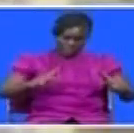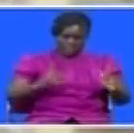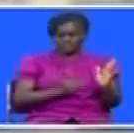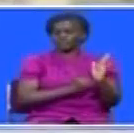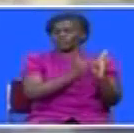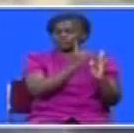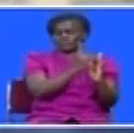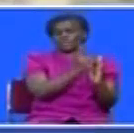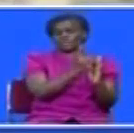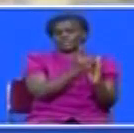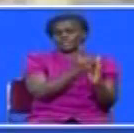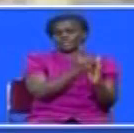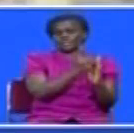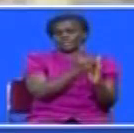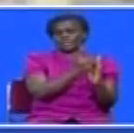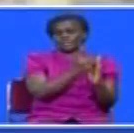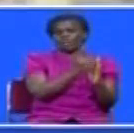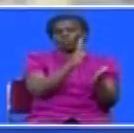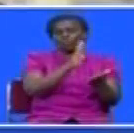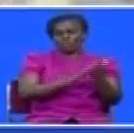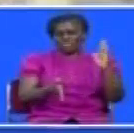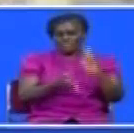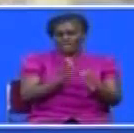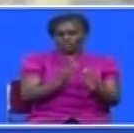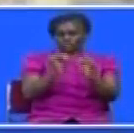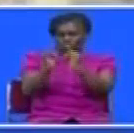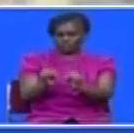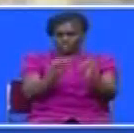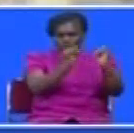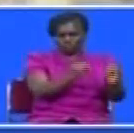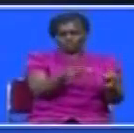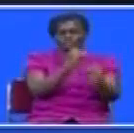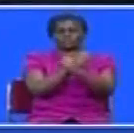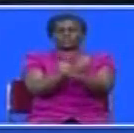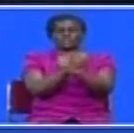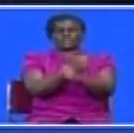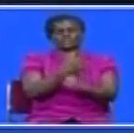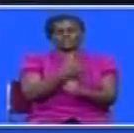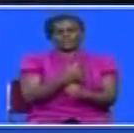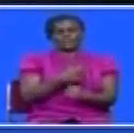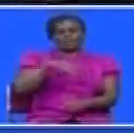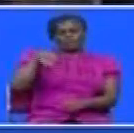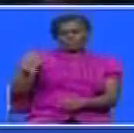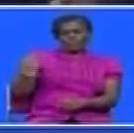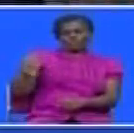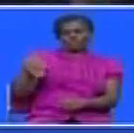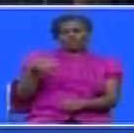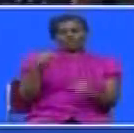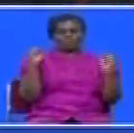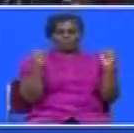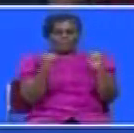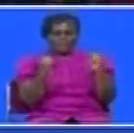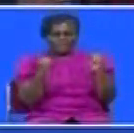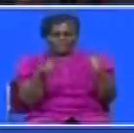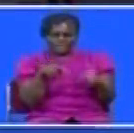development in any meaningful way unless individuals and their rights are protected. Polio, malaria, hepatitis, among